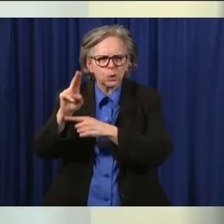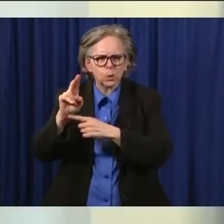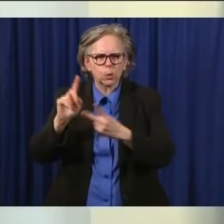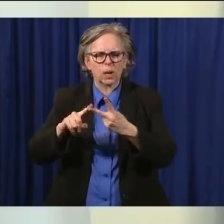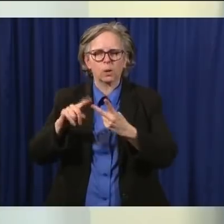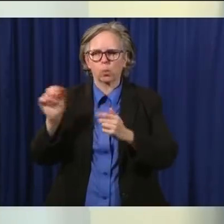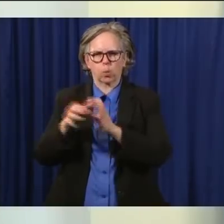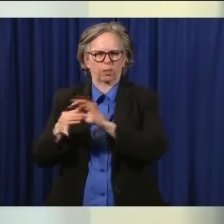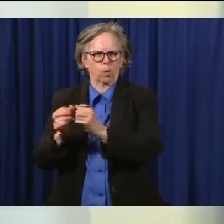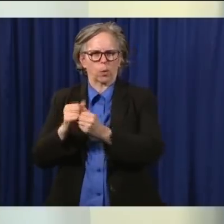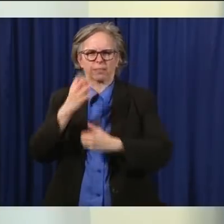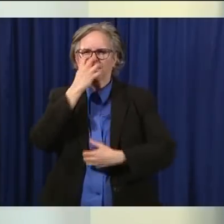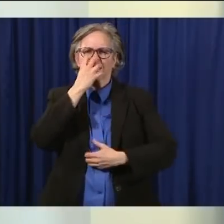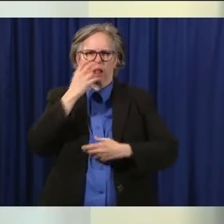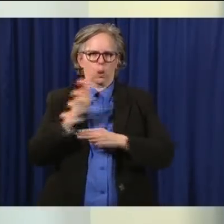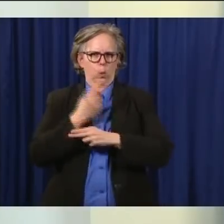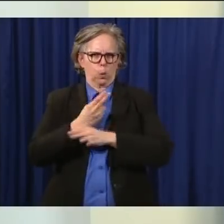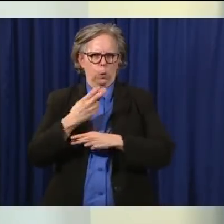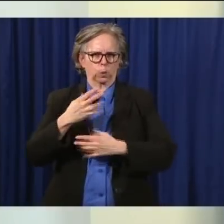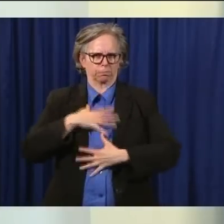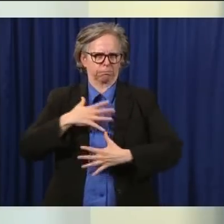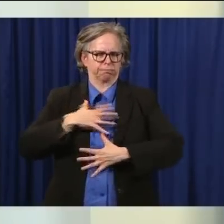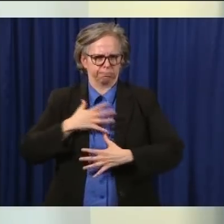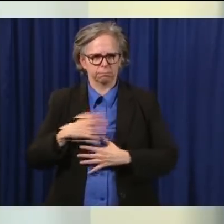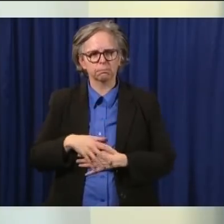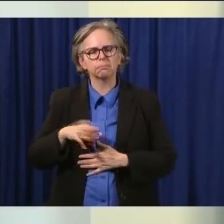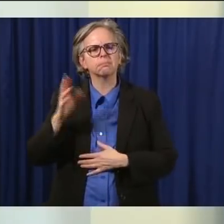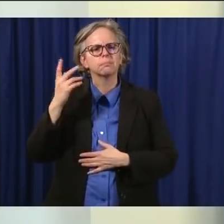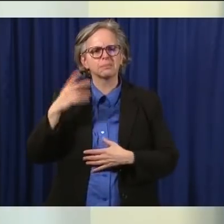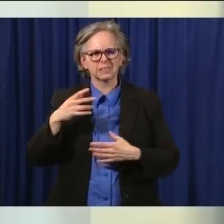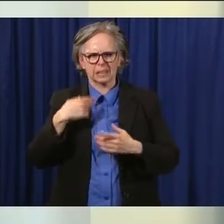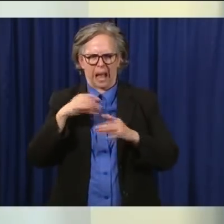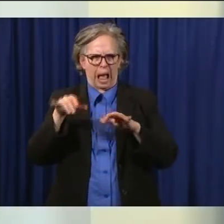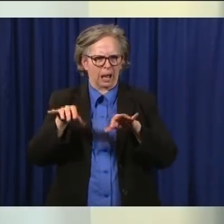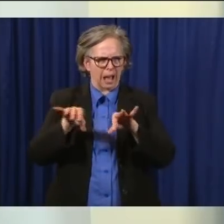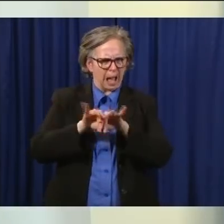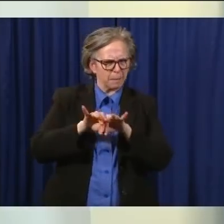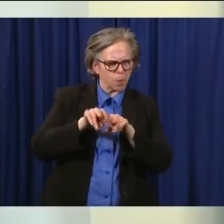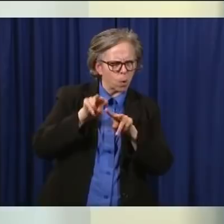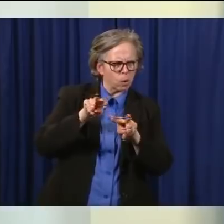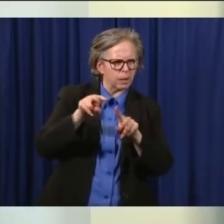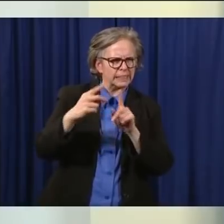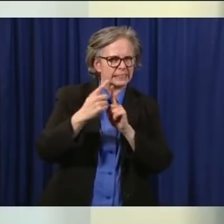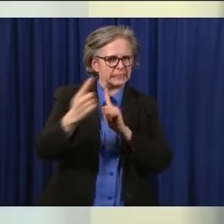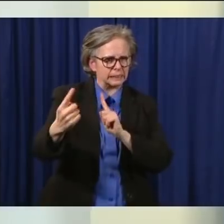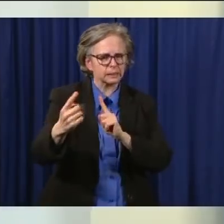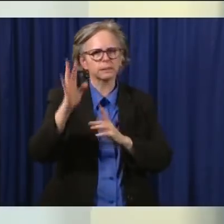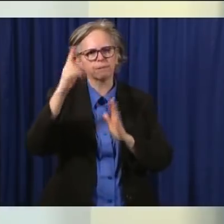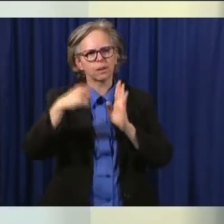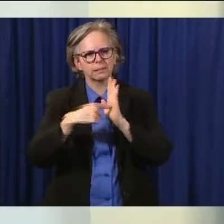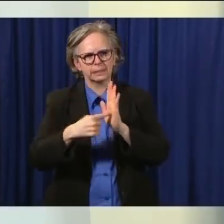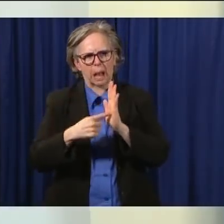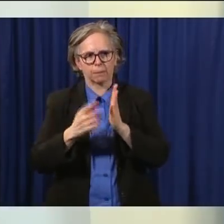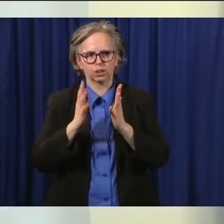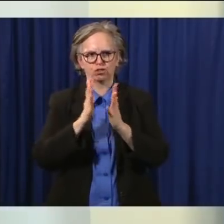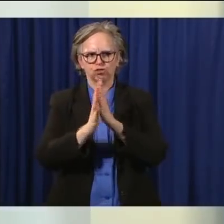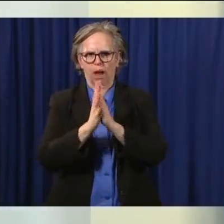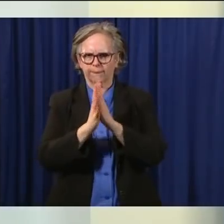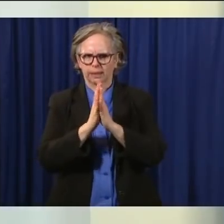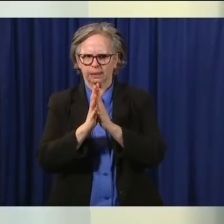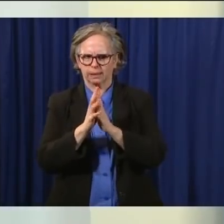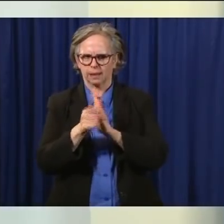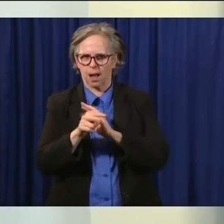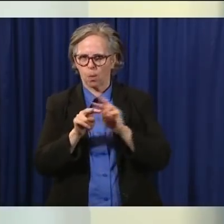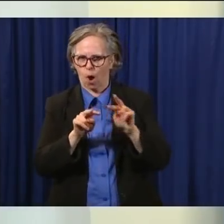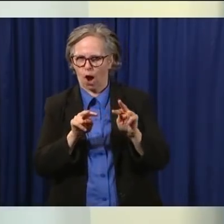at some distancing measures. We see that, for instance, our traffic patterns are looking very